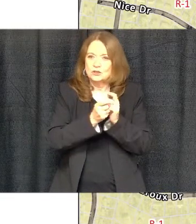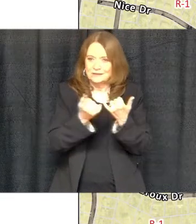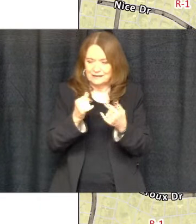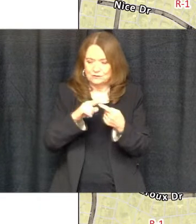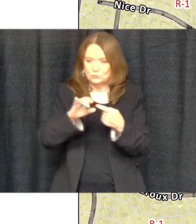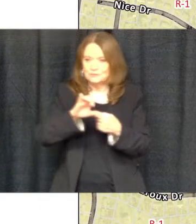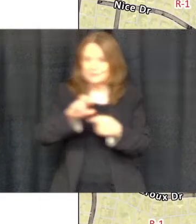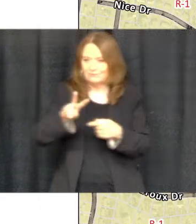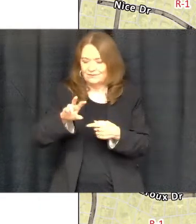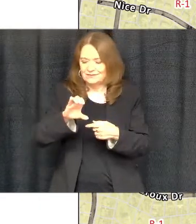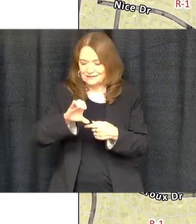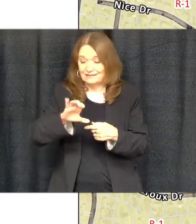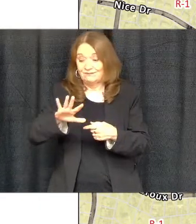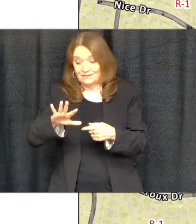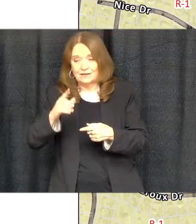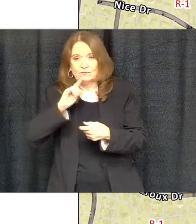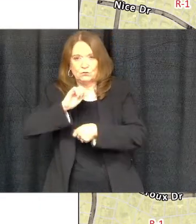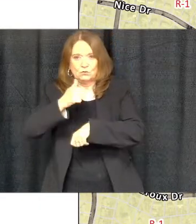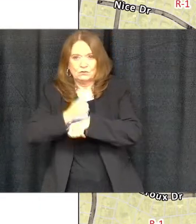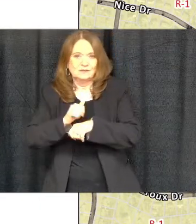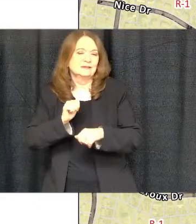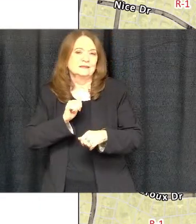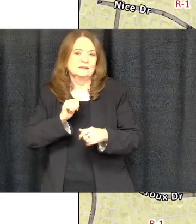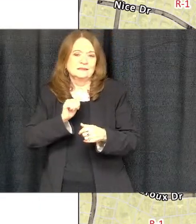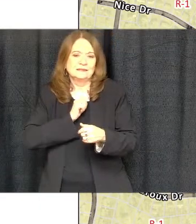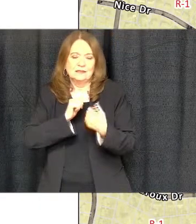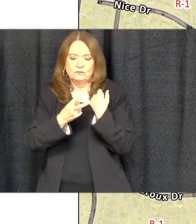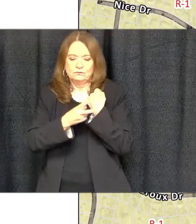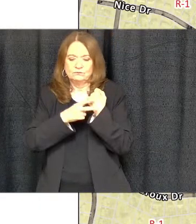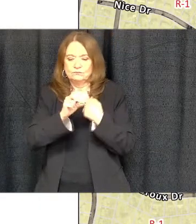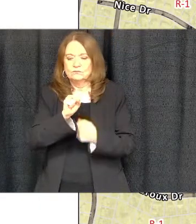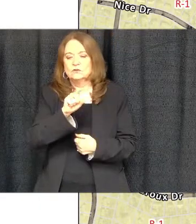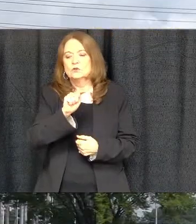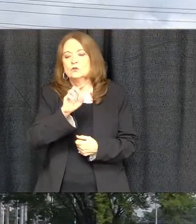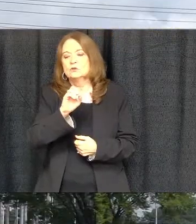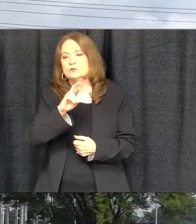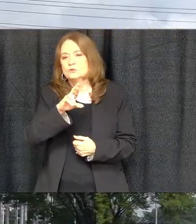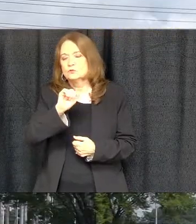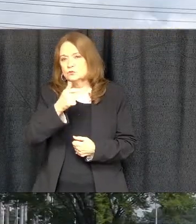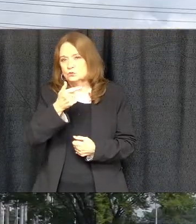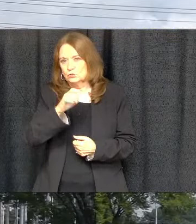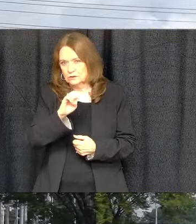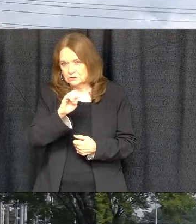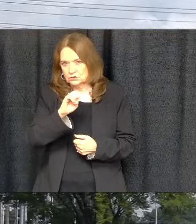2010. When self-storage was not allowed in C2 anymore.